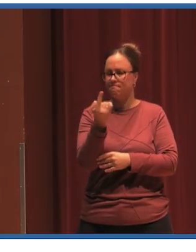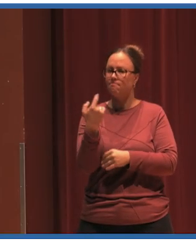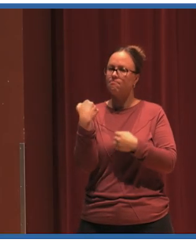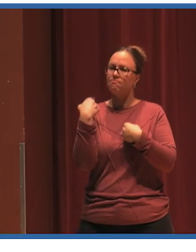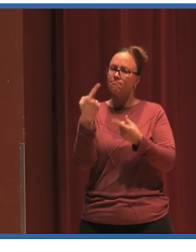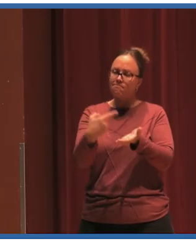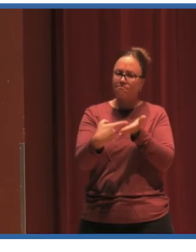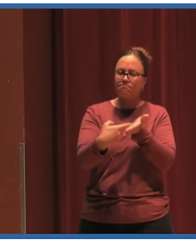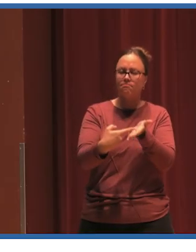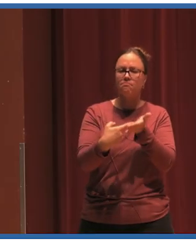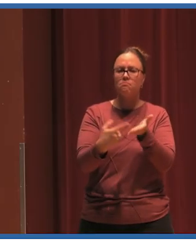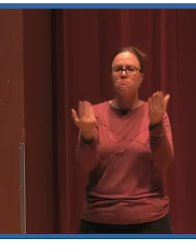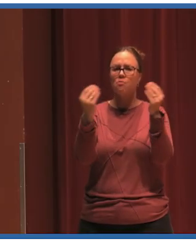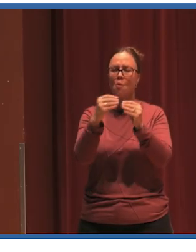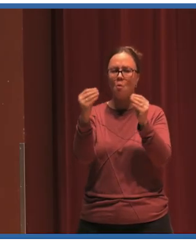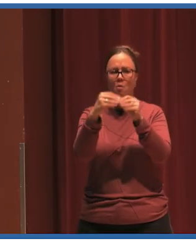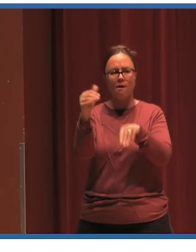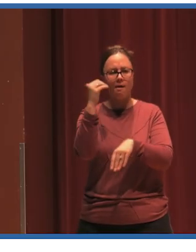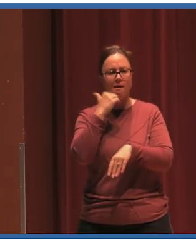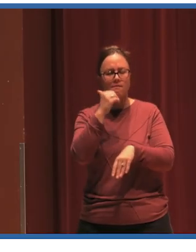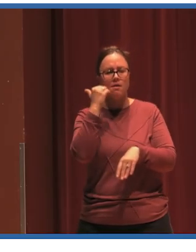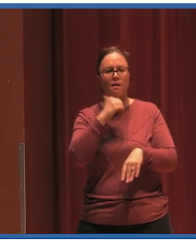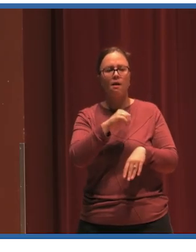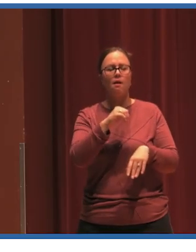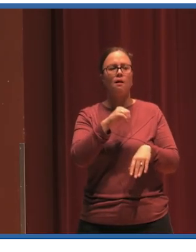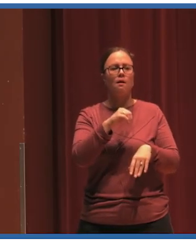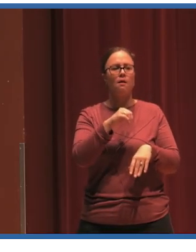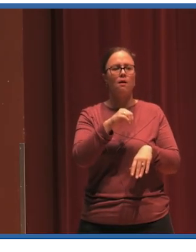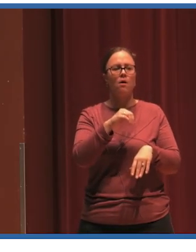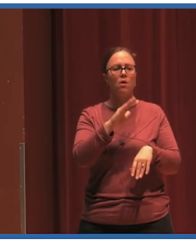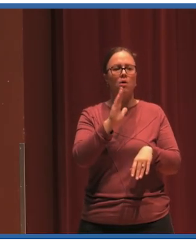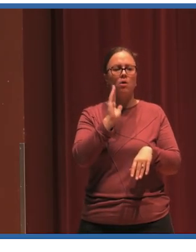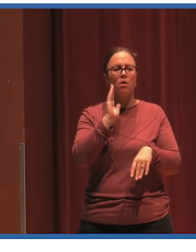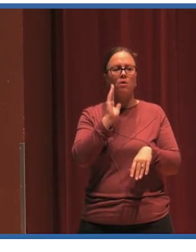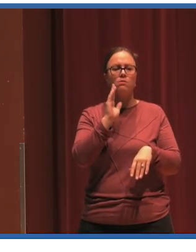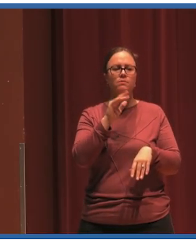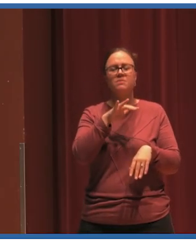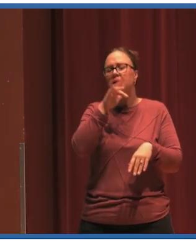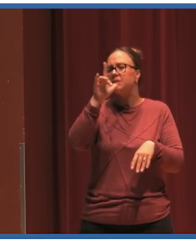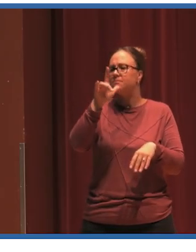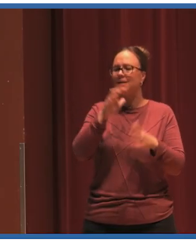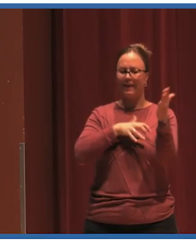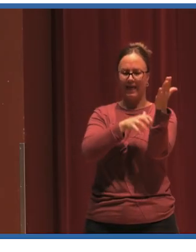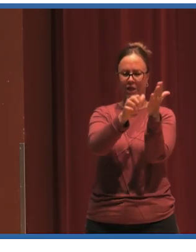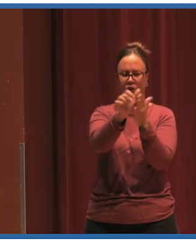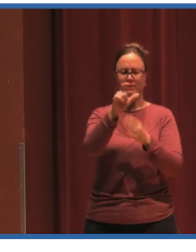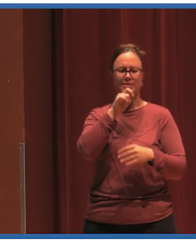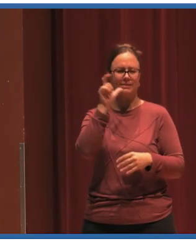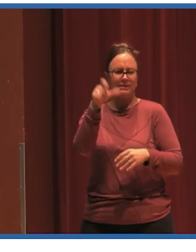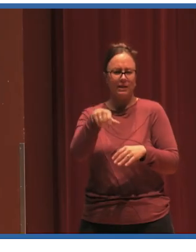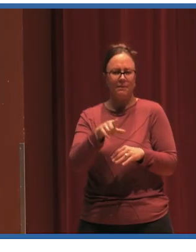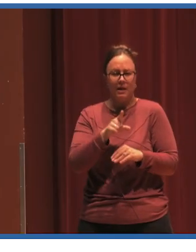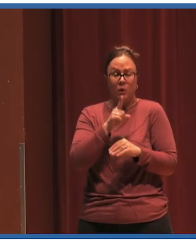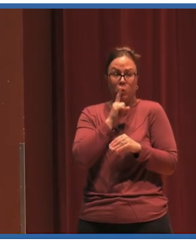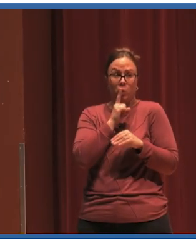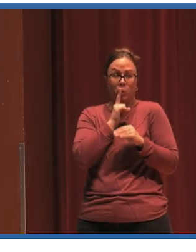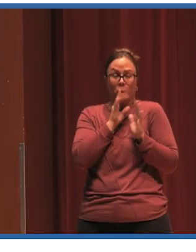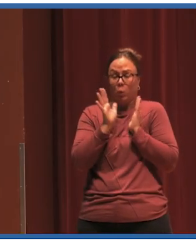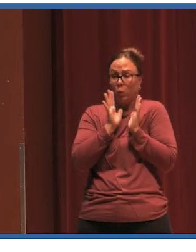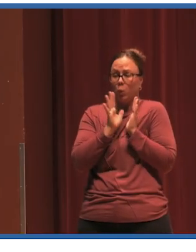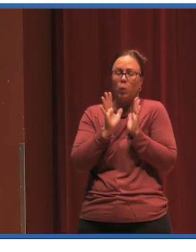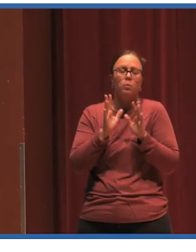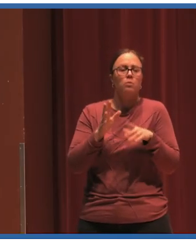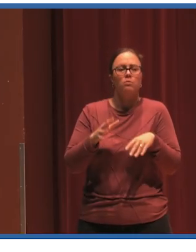everyday spaces will help it not be such a hush-hush situation. Since Iowa is in cancer